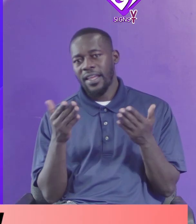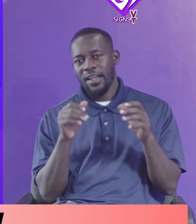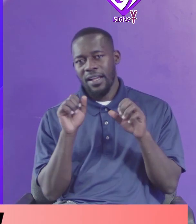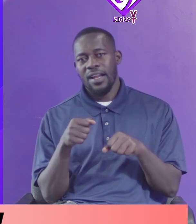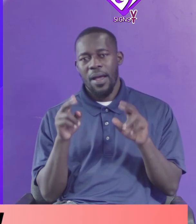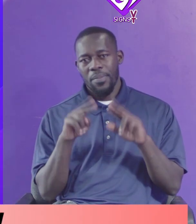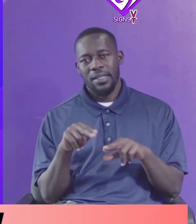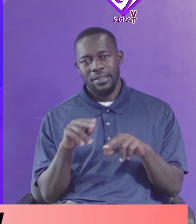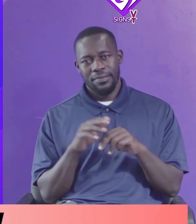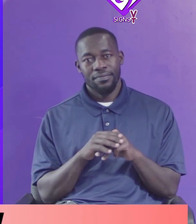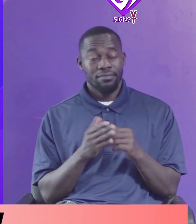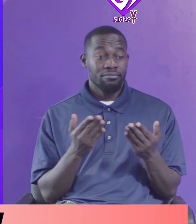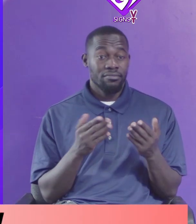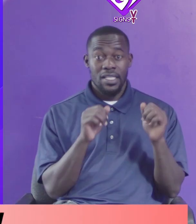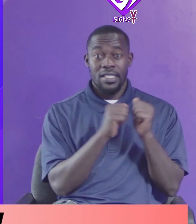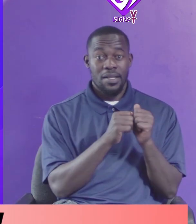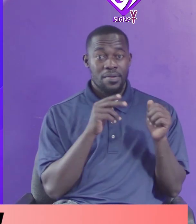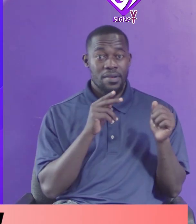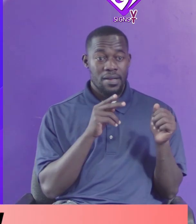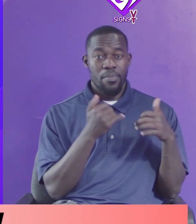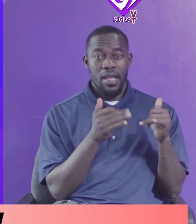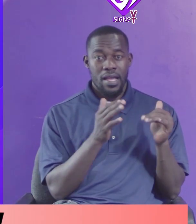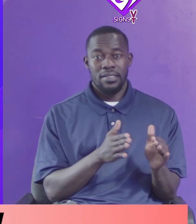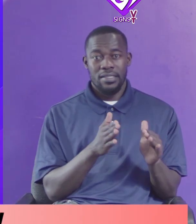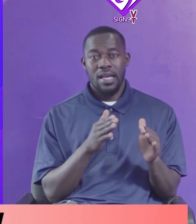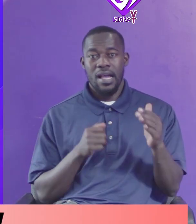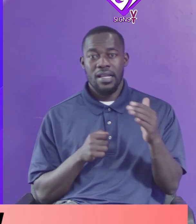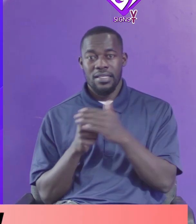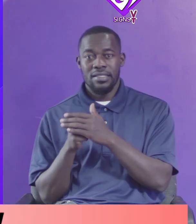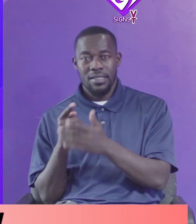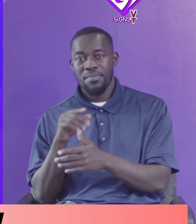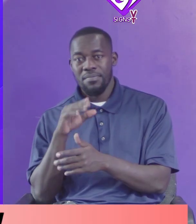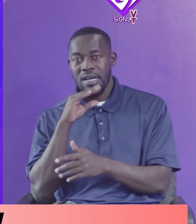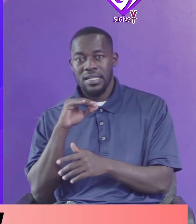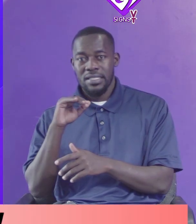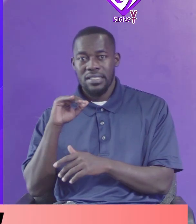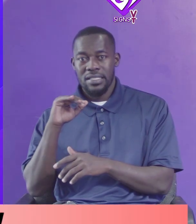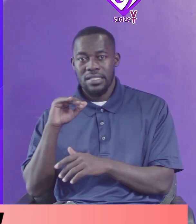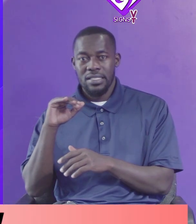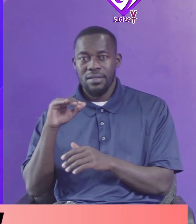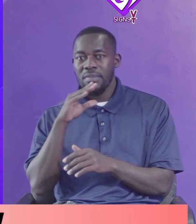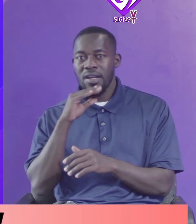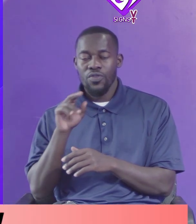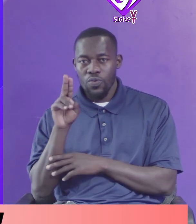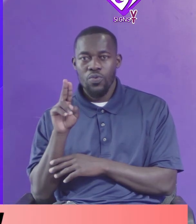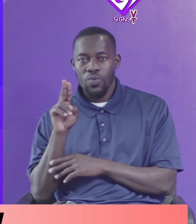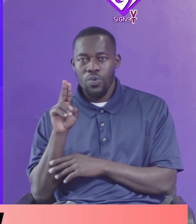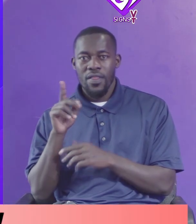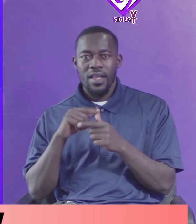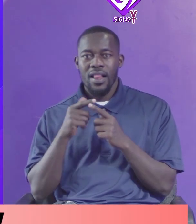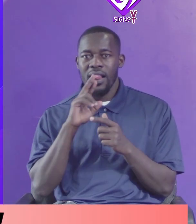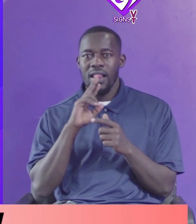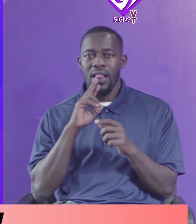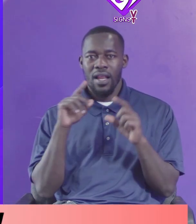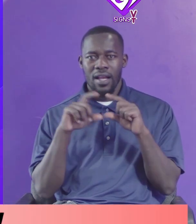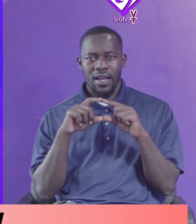Yes. You are 10 man playing against Manchester United at Old Trafford. Yes. Your 10 man red card came in early the